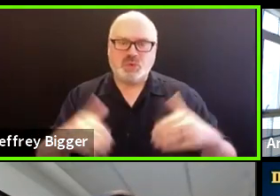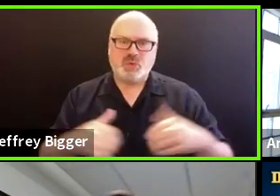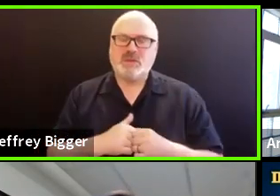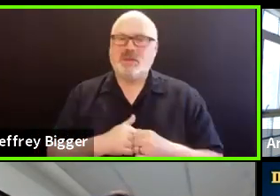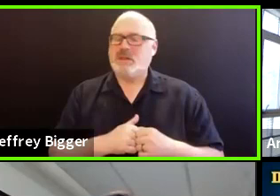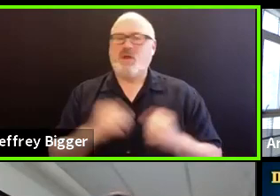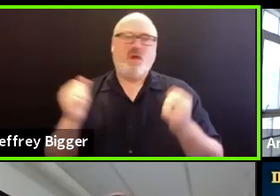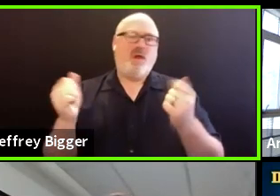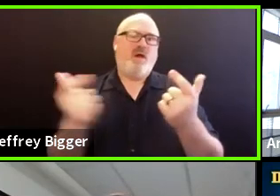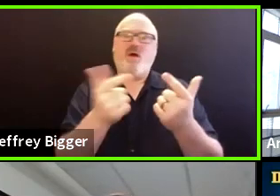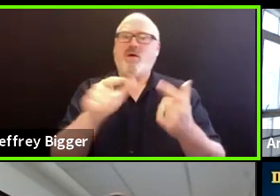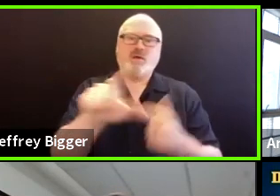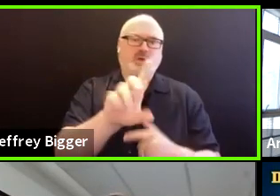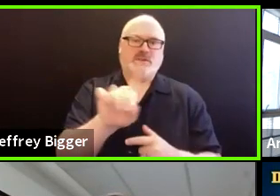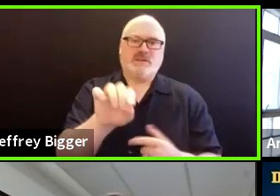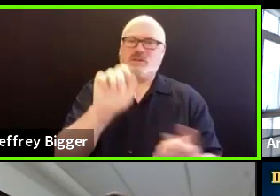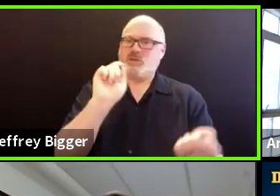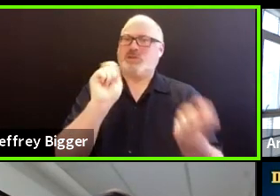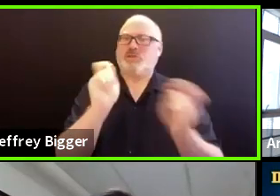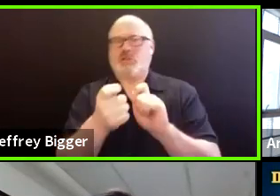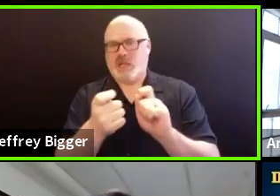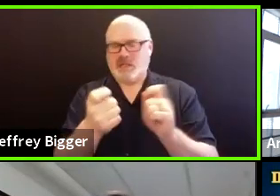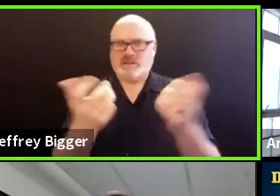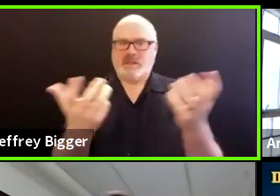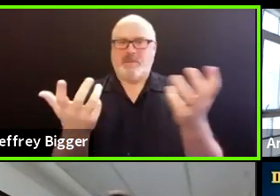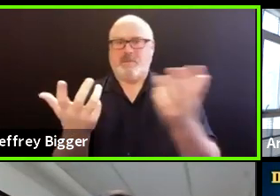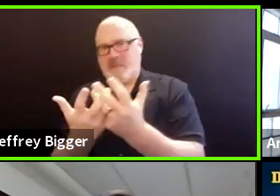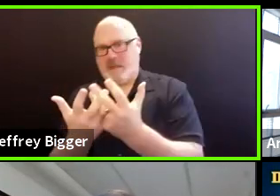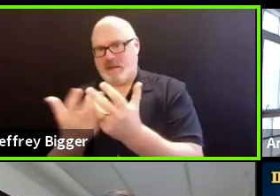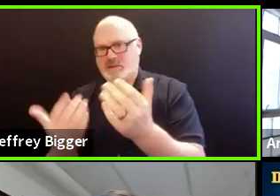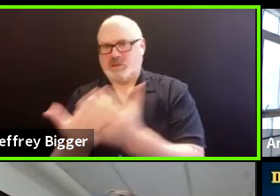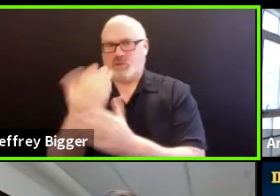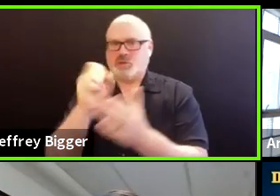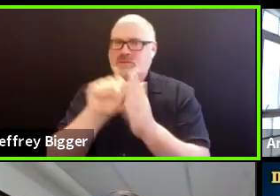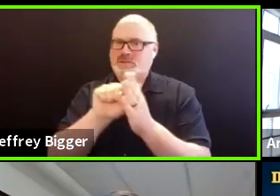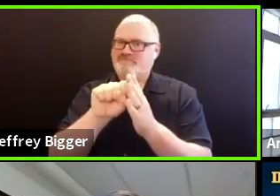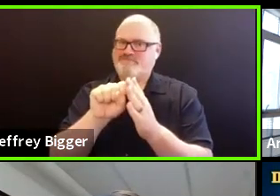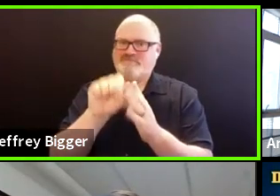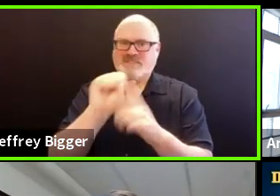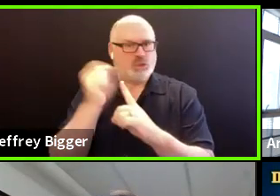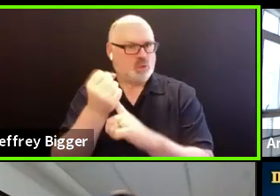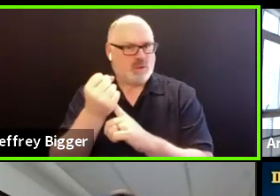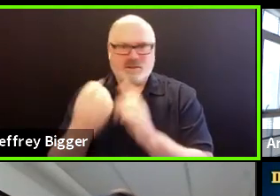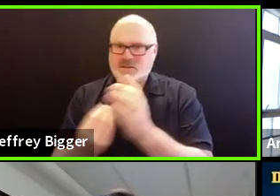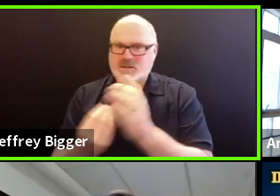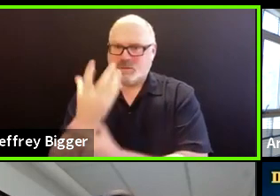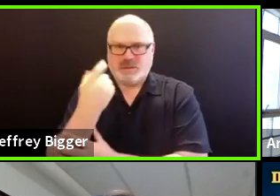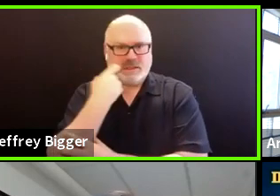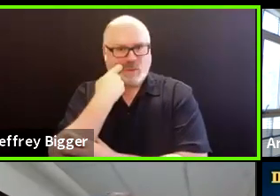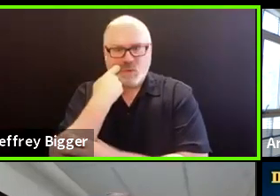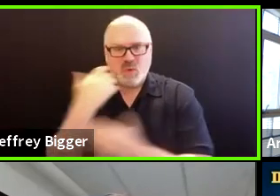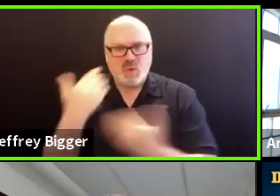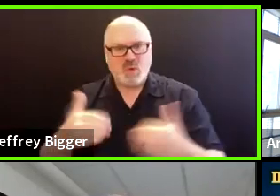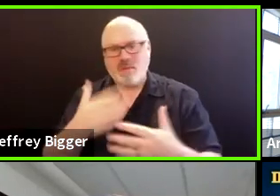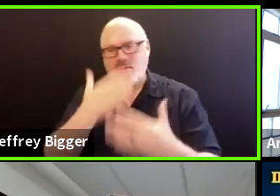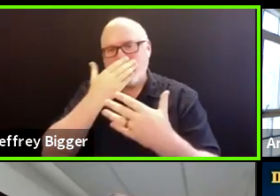that they did to adjust to a fluid situation in the spring. And we were very grateful to